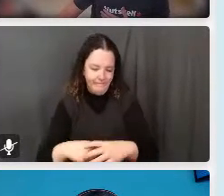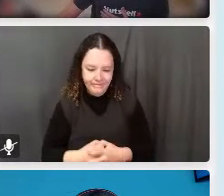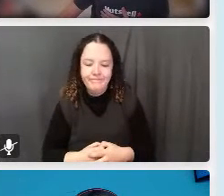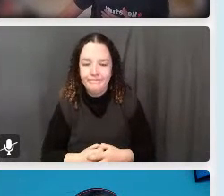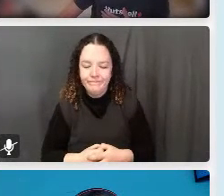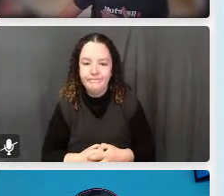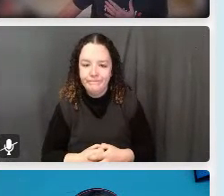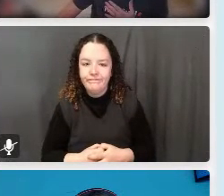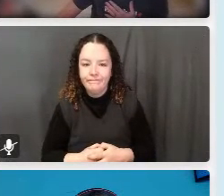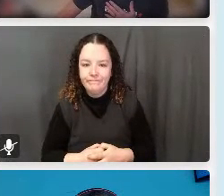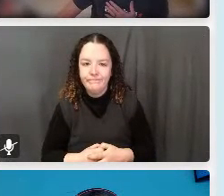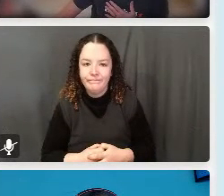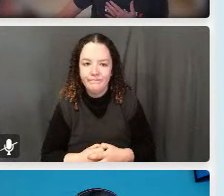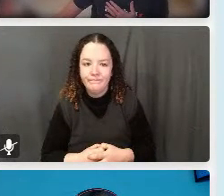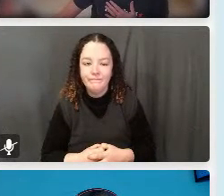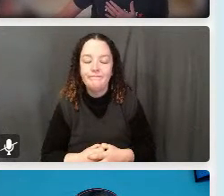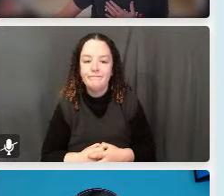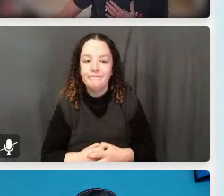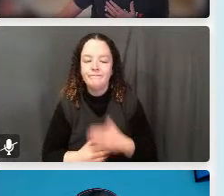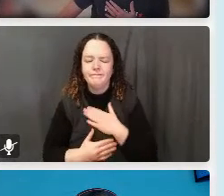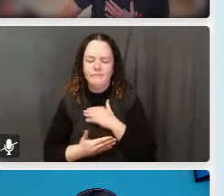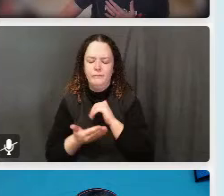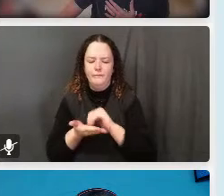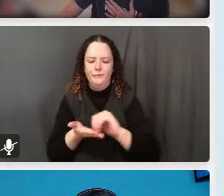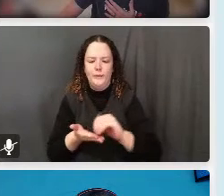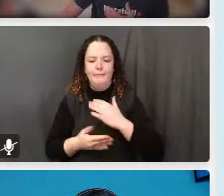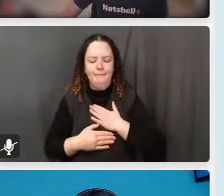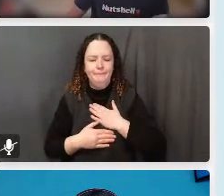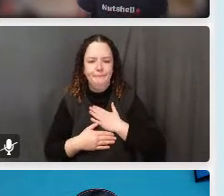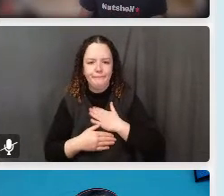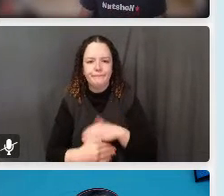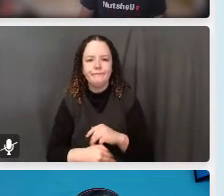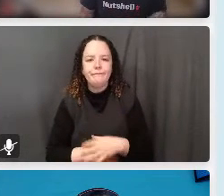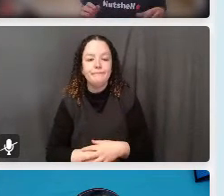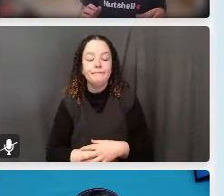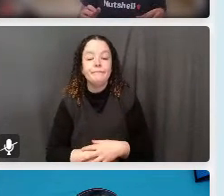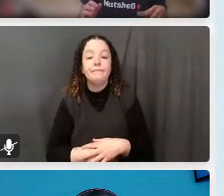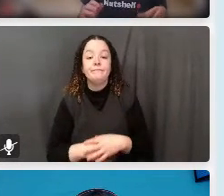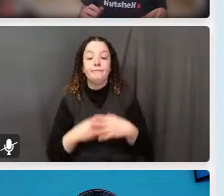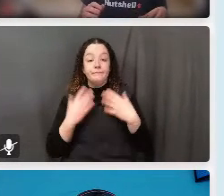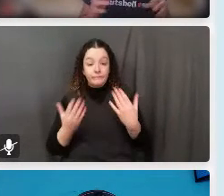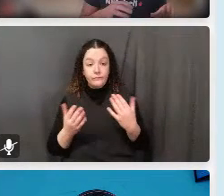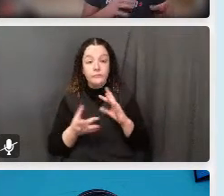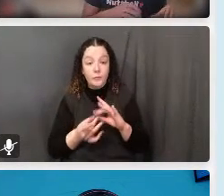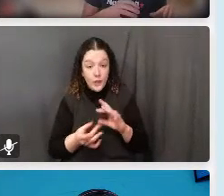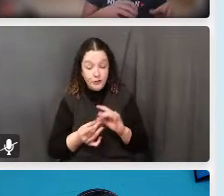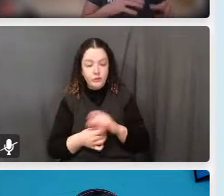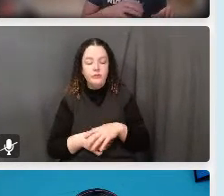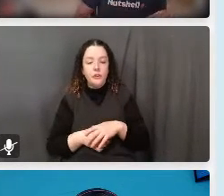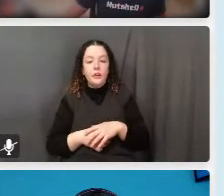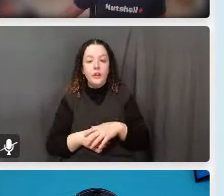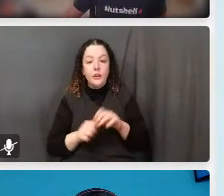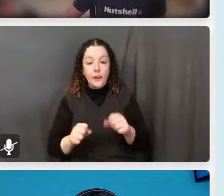here. Excuse me. So we also mentioned that you can use Nutshell's